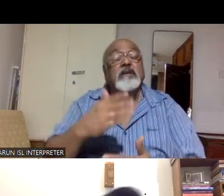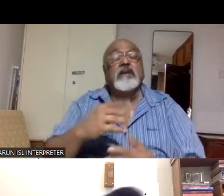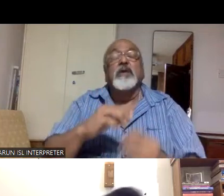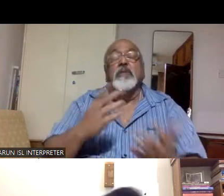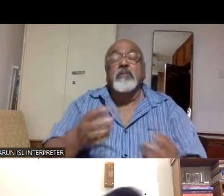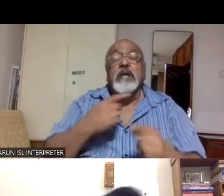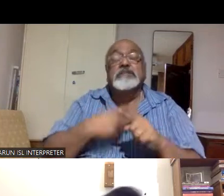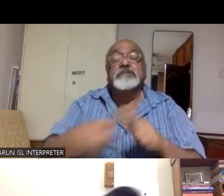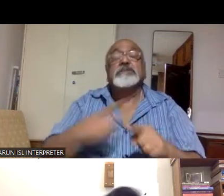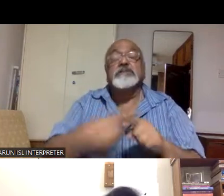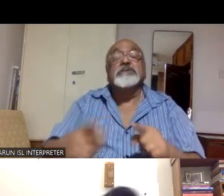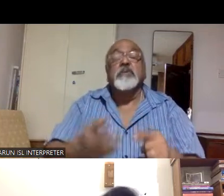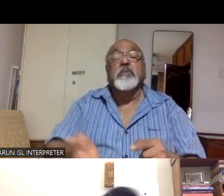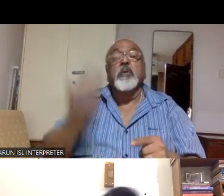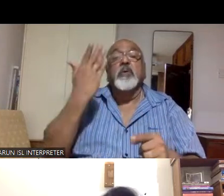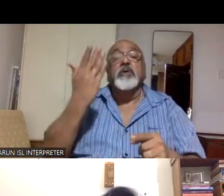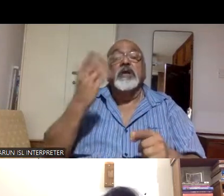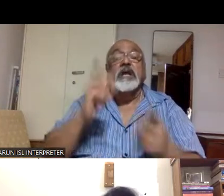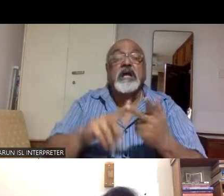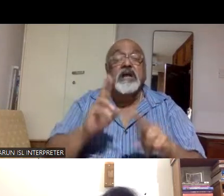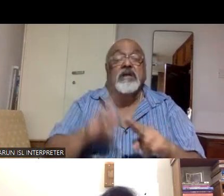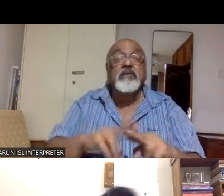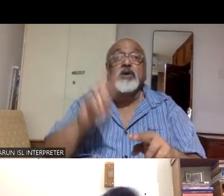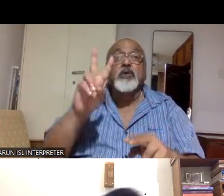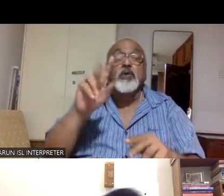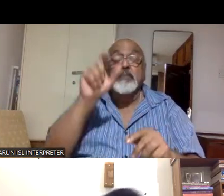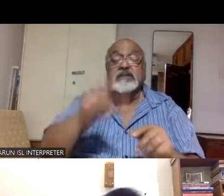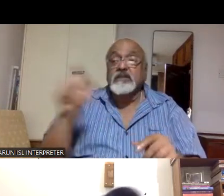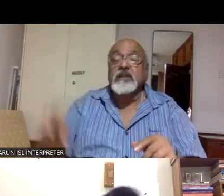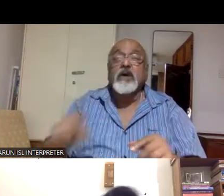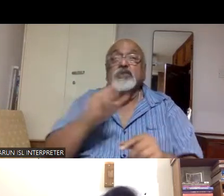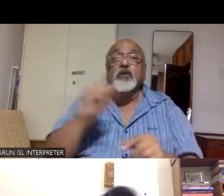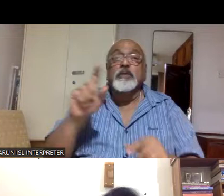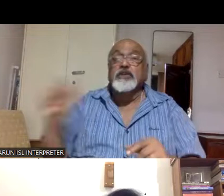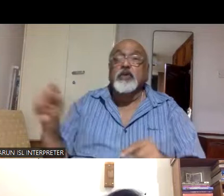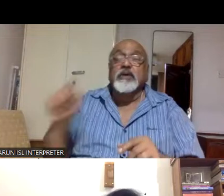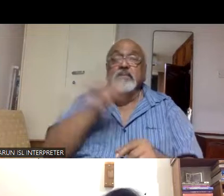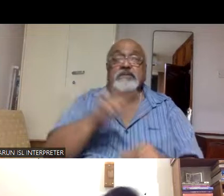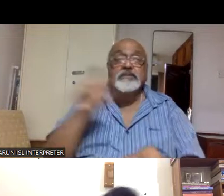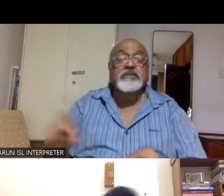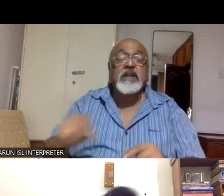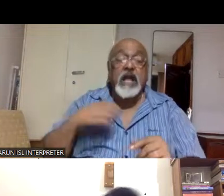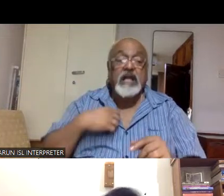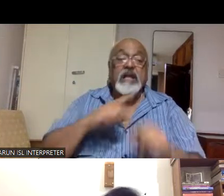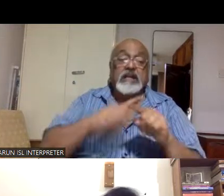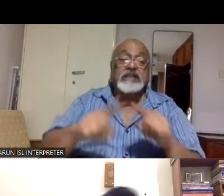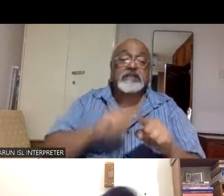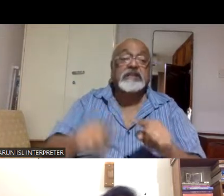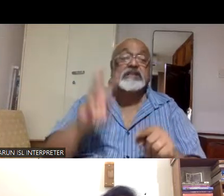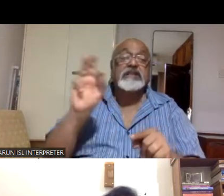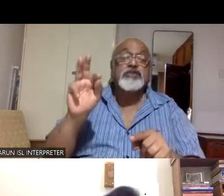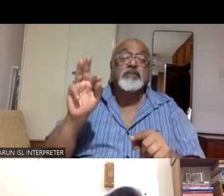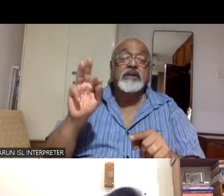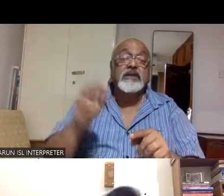more. If two people are earning 100 rupees each, then I will have to spend 30